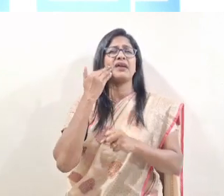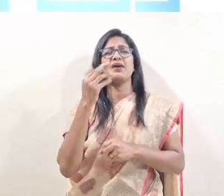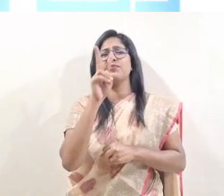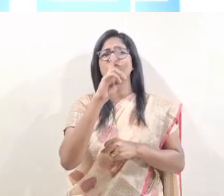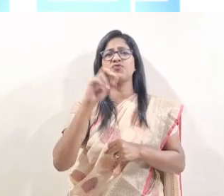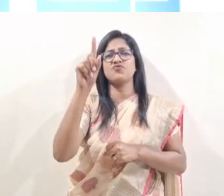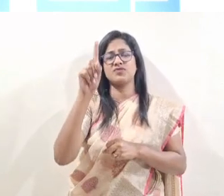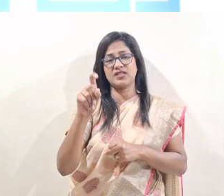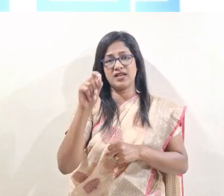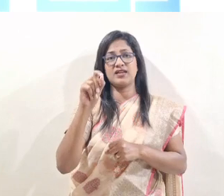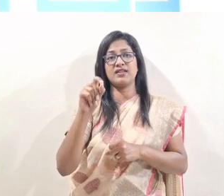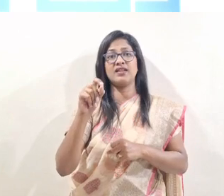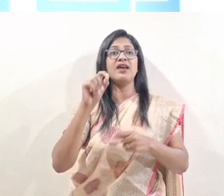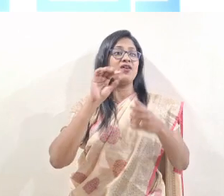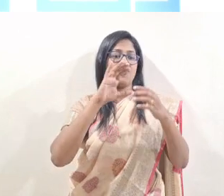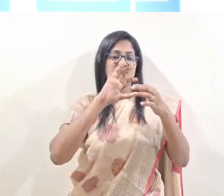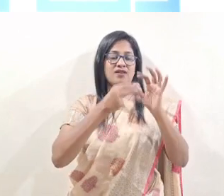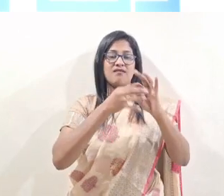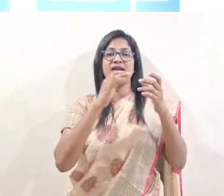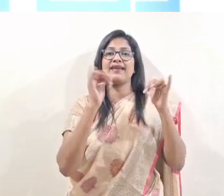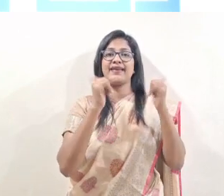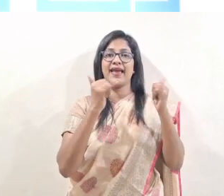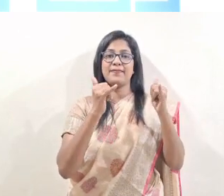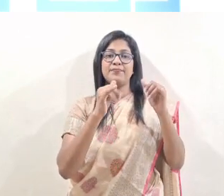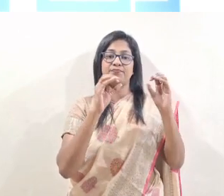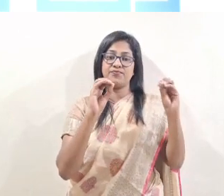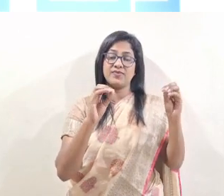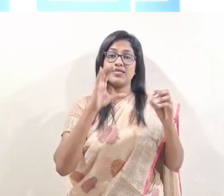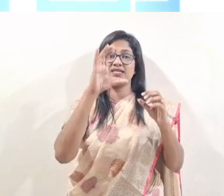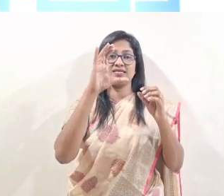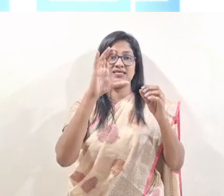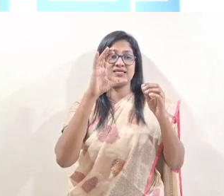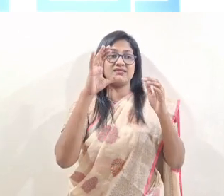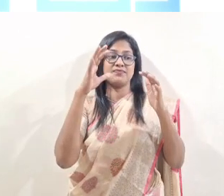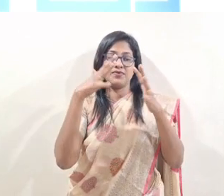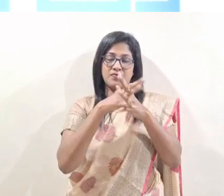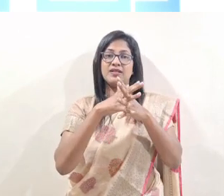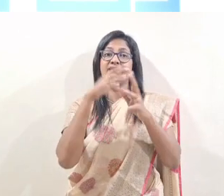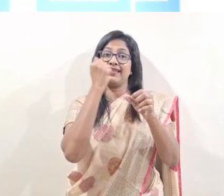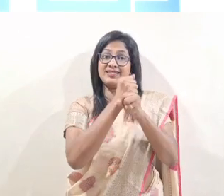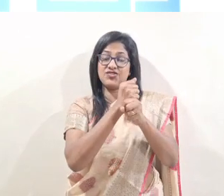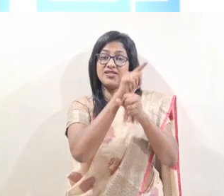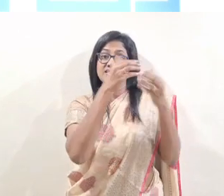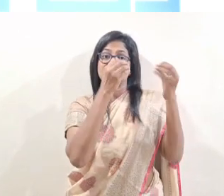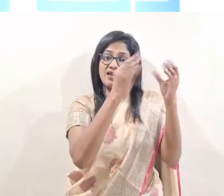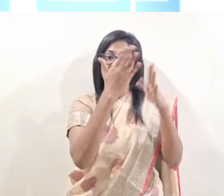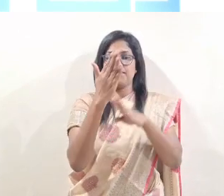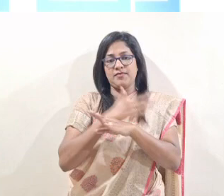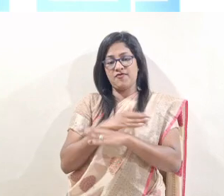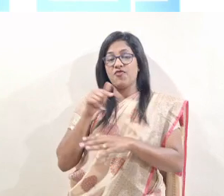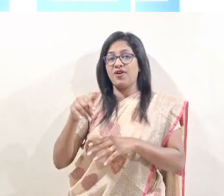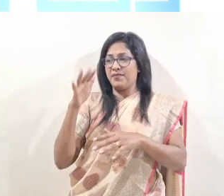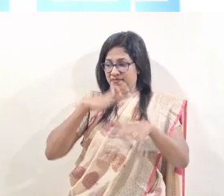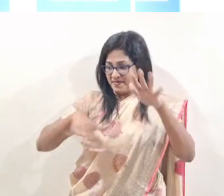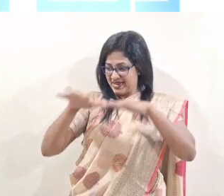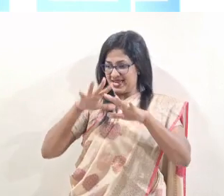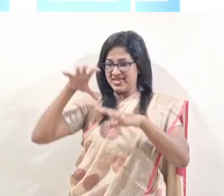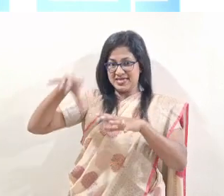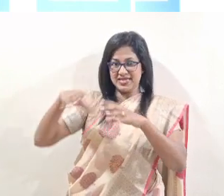the night before the Commonwealth Games were to start. I still remember when we were designing the